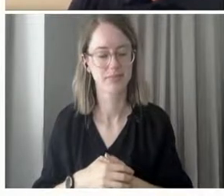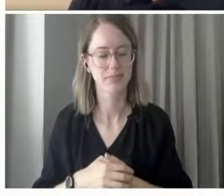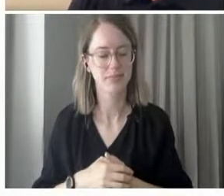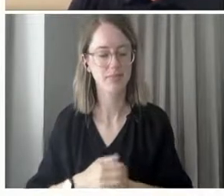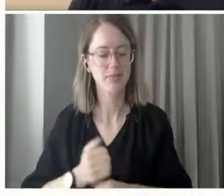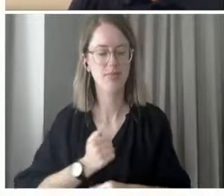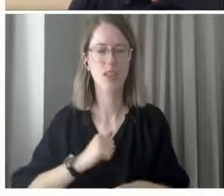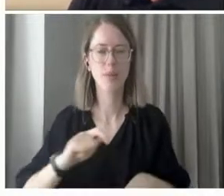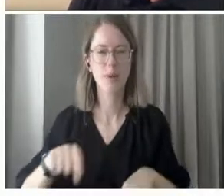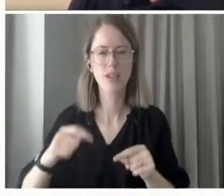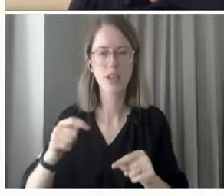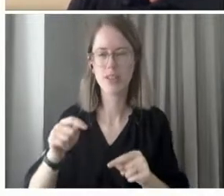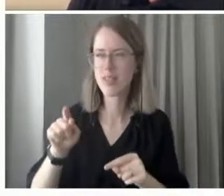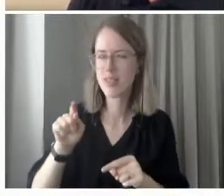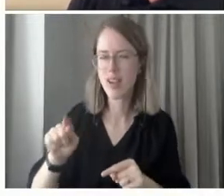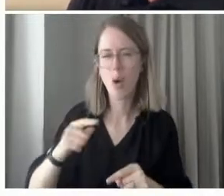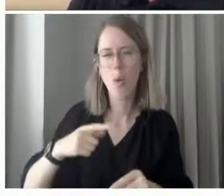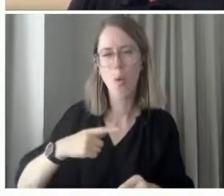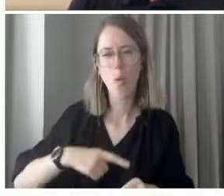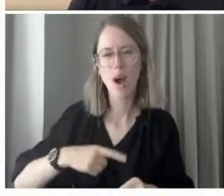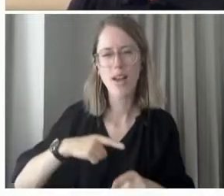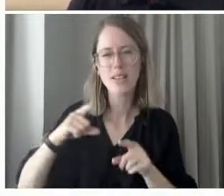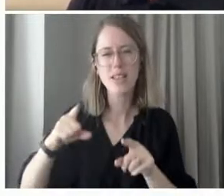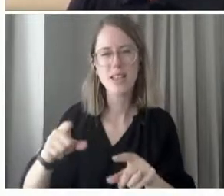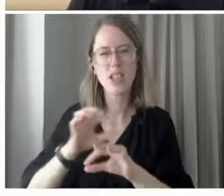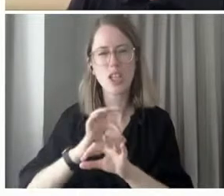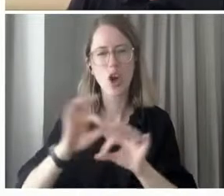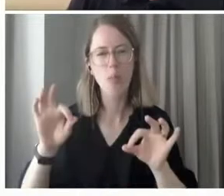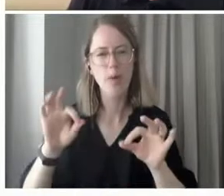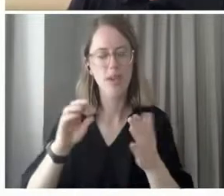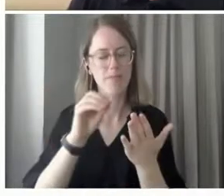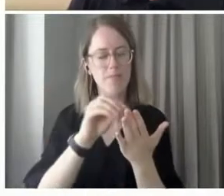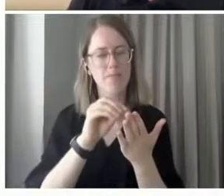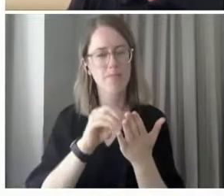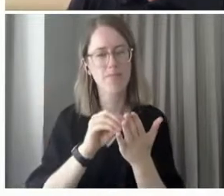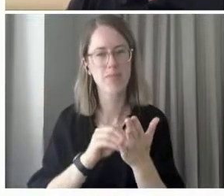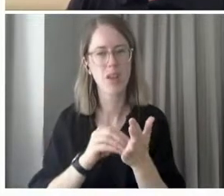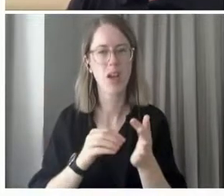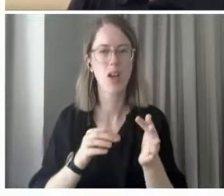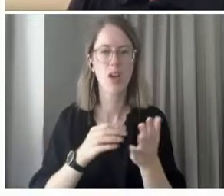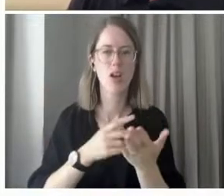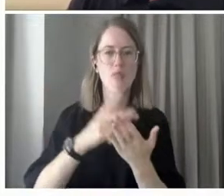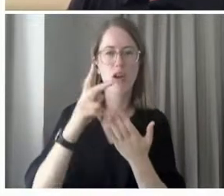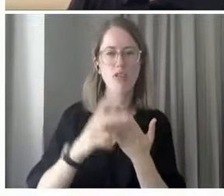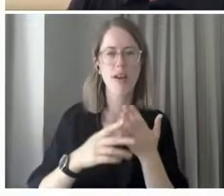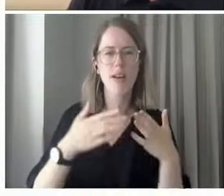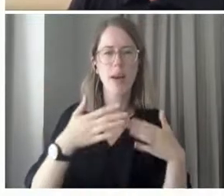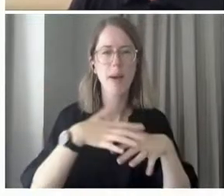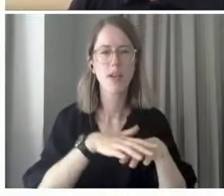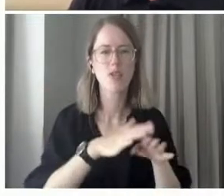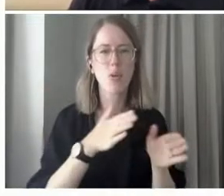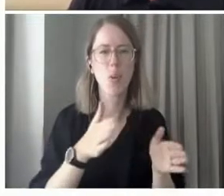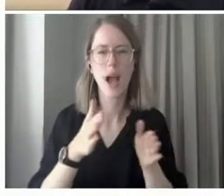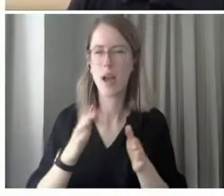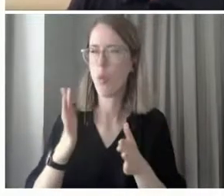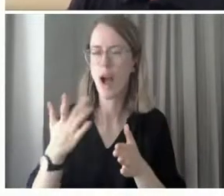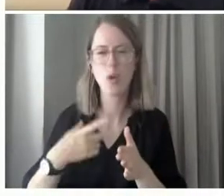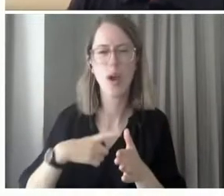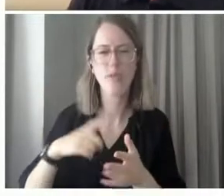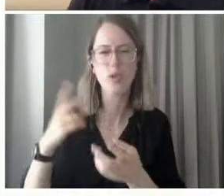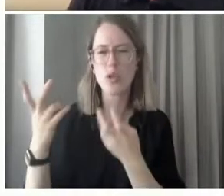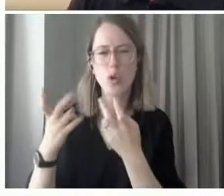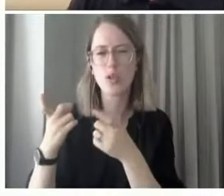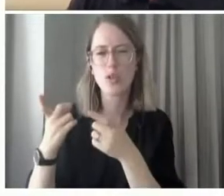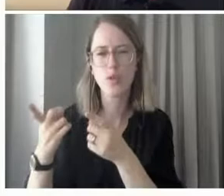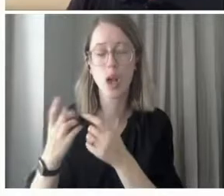isn't this being programmed in a more mainstream way? Why have you got to go searching for it? There's a